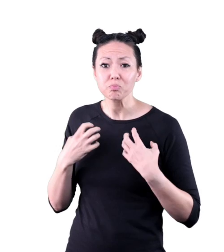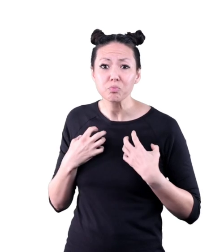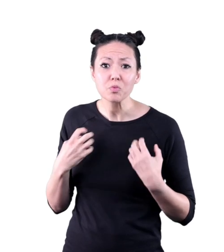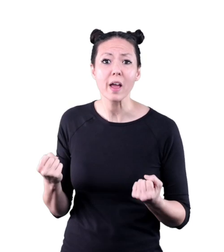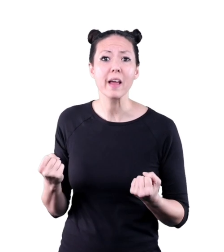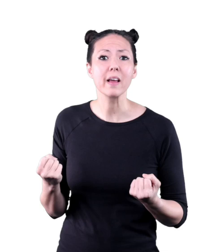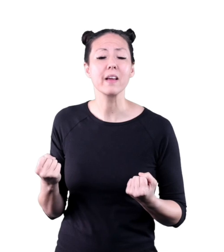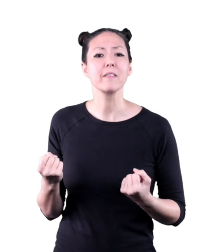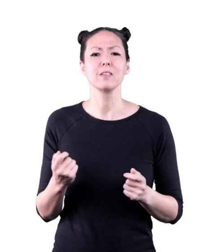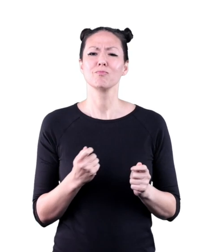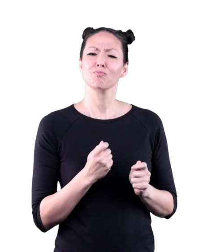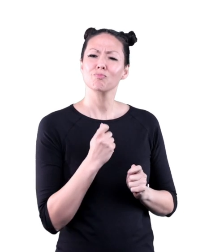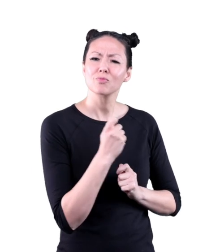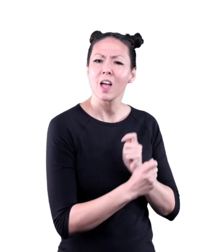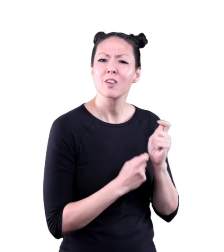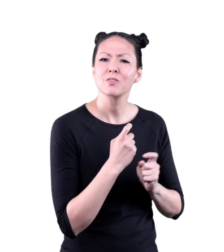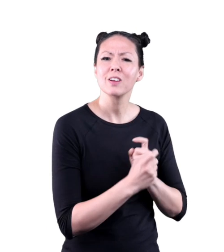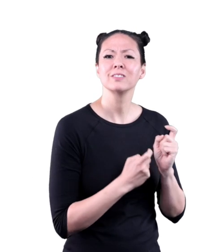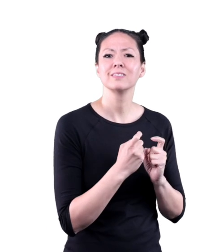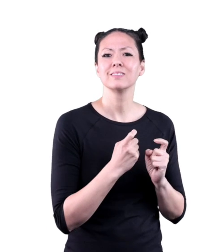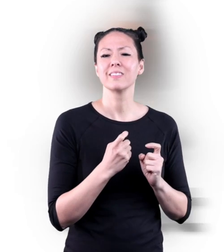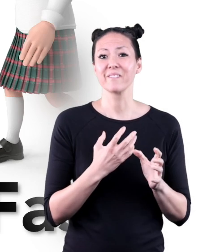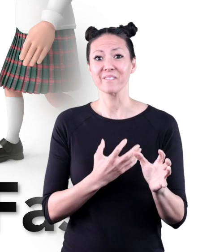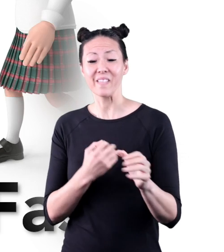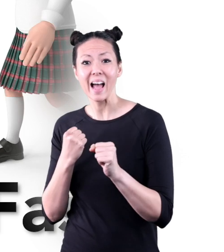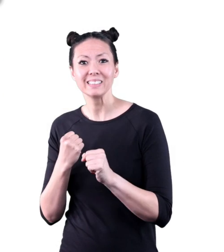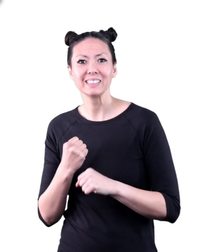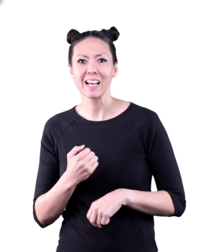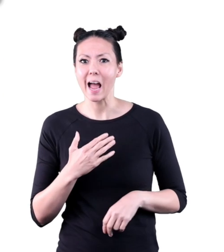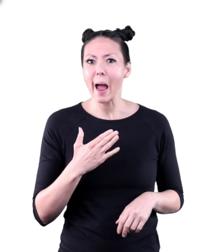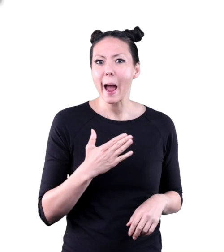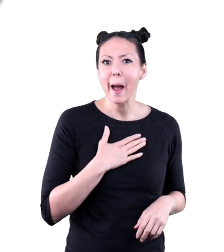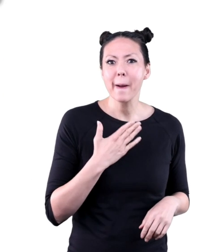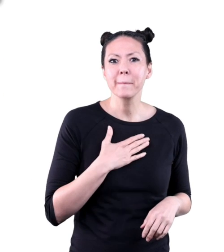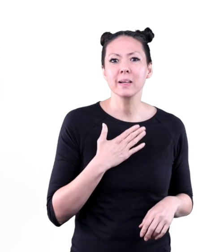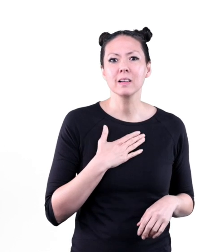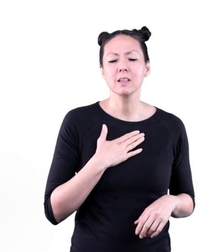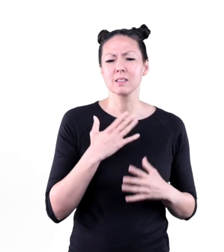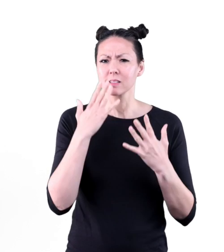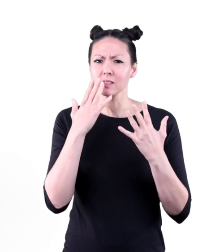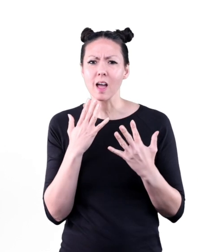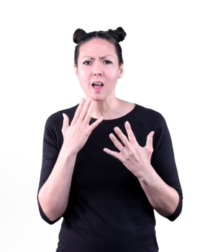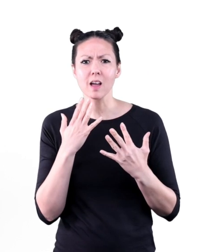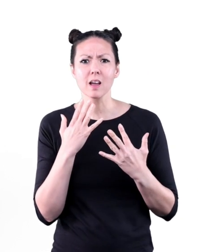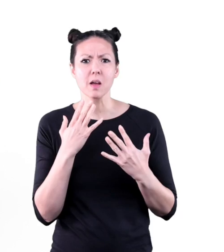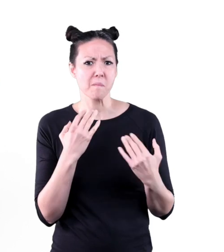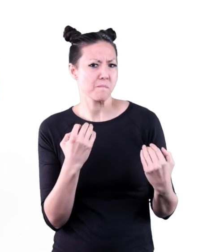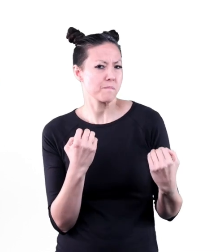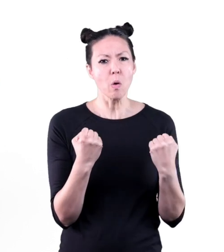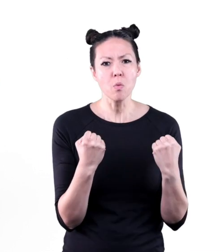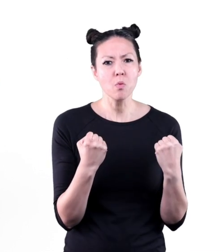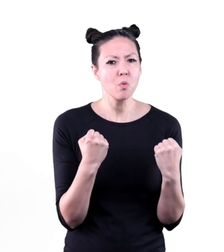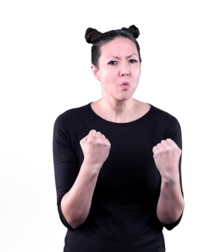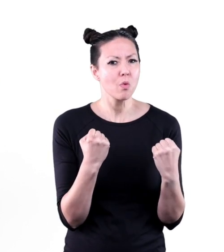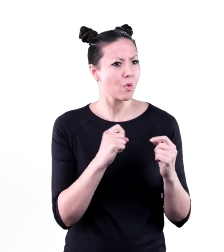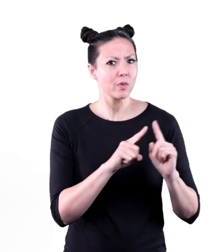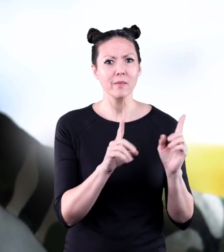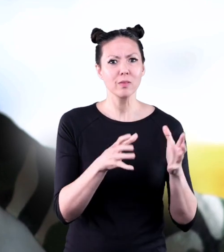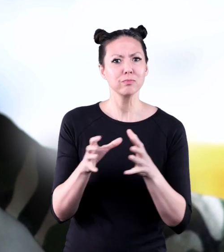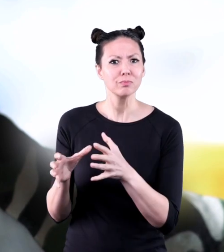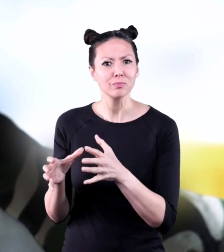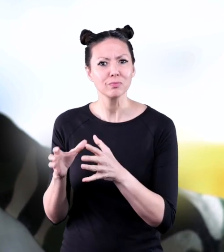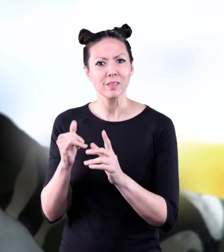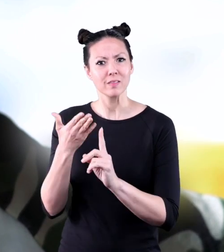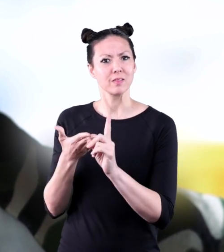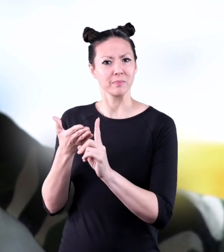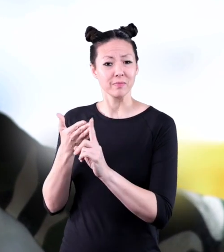she brave, generous, fast, happy, sad, or bold?